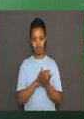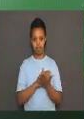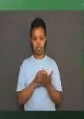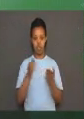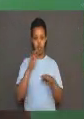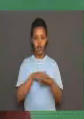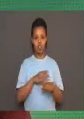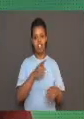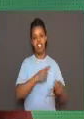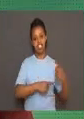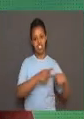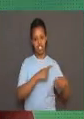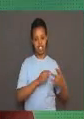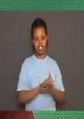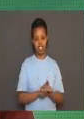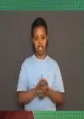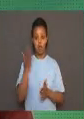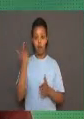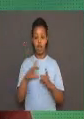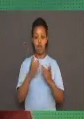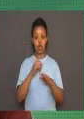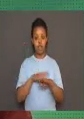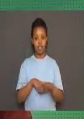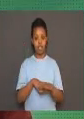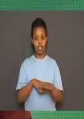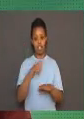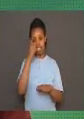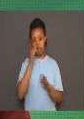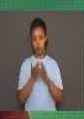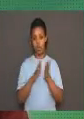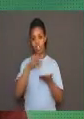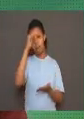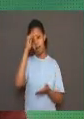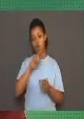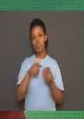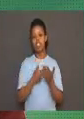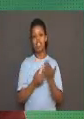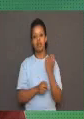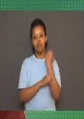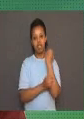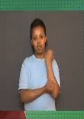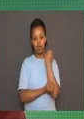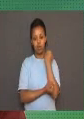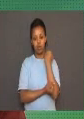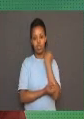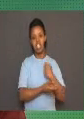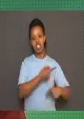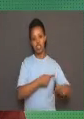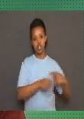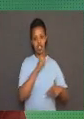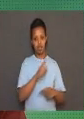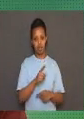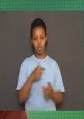genetics. In our last lesson, we learned the basics of genetics,